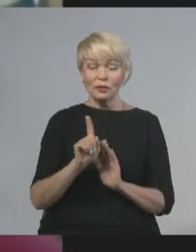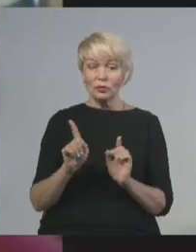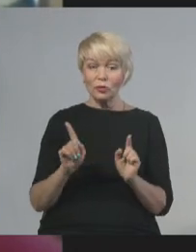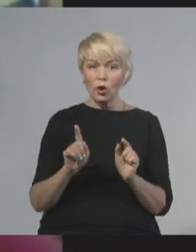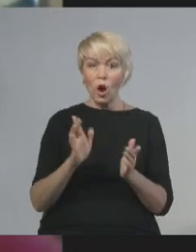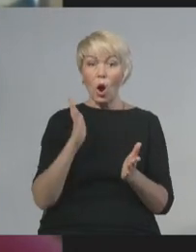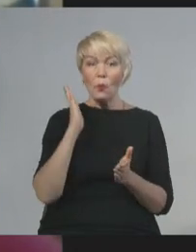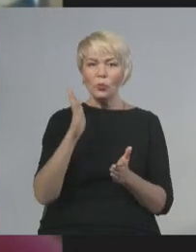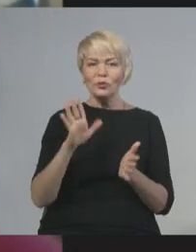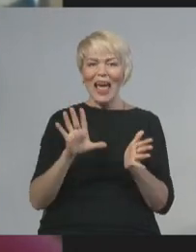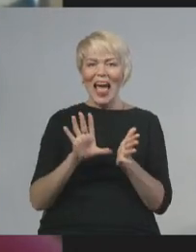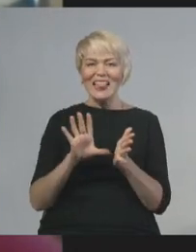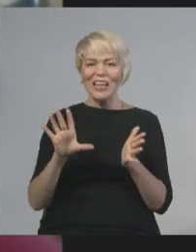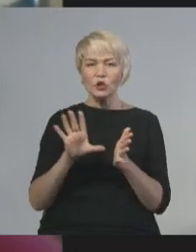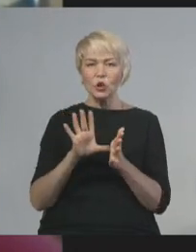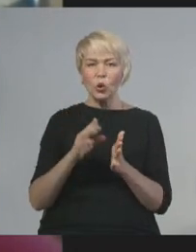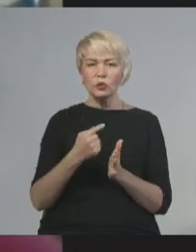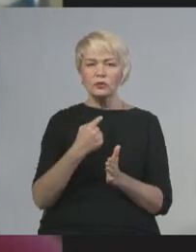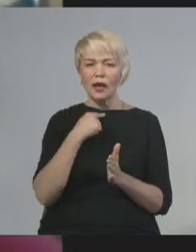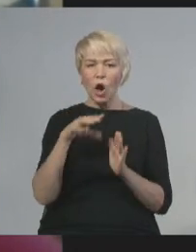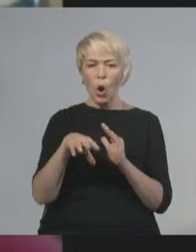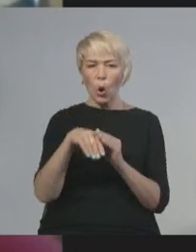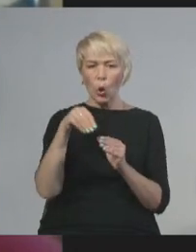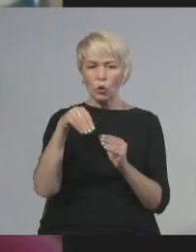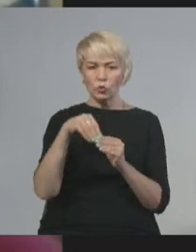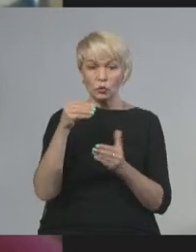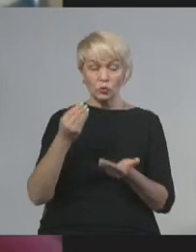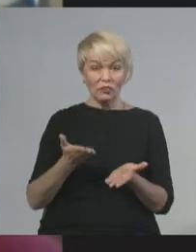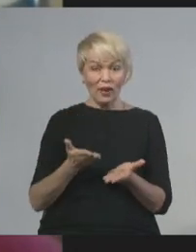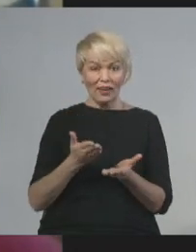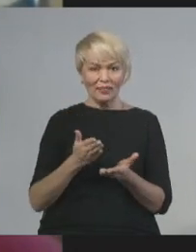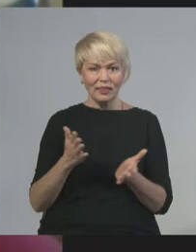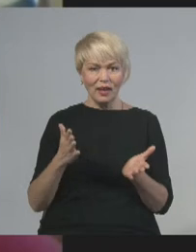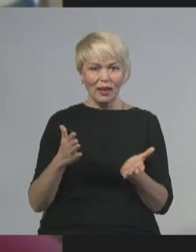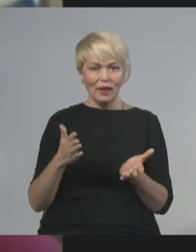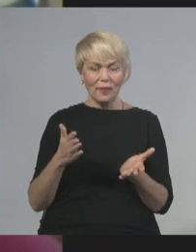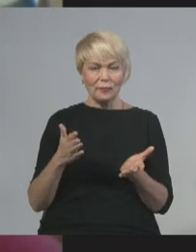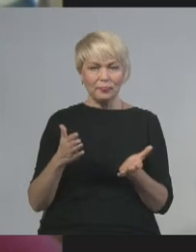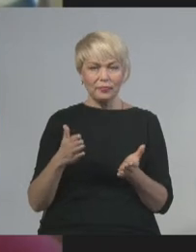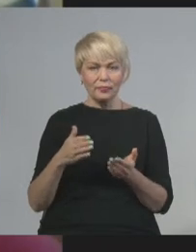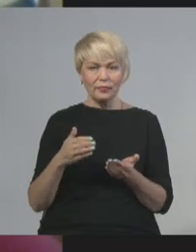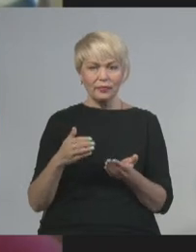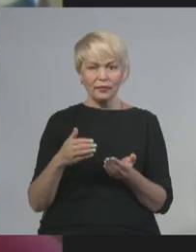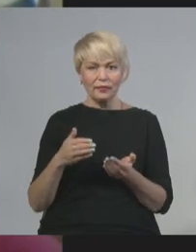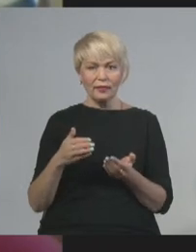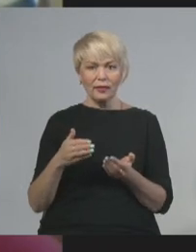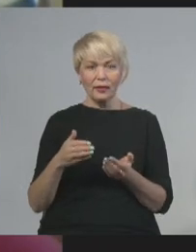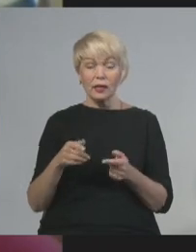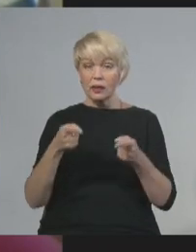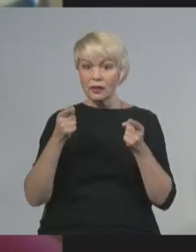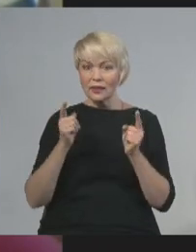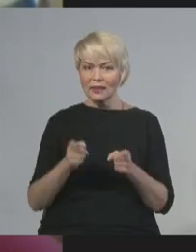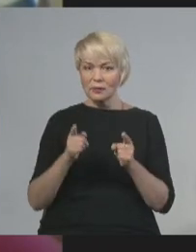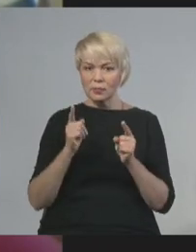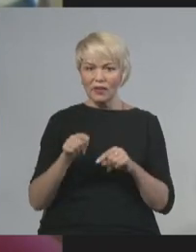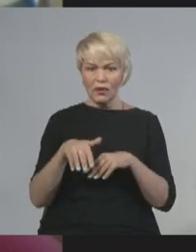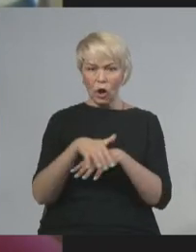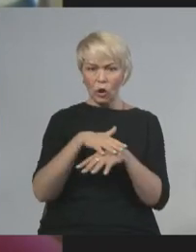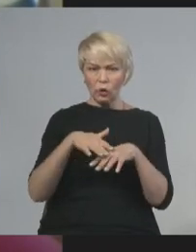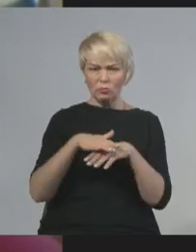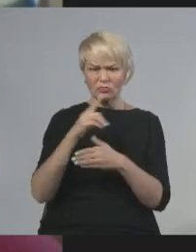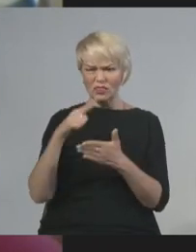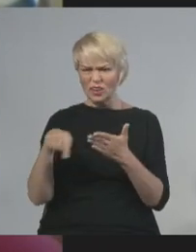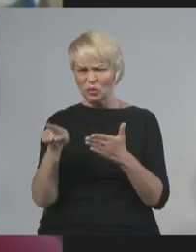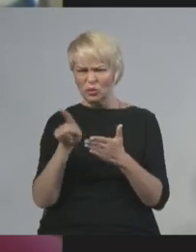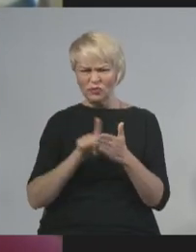correspondence voting uh during the elections and here the opposition completely did not trust the government and did not trust the institution